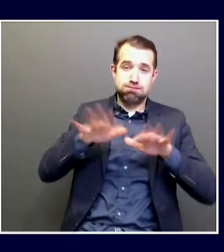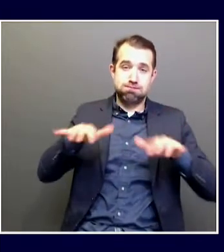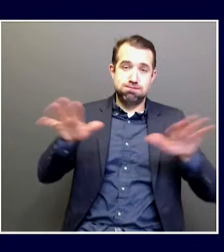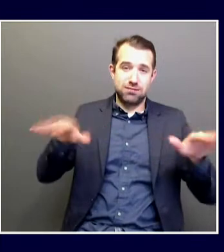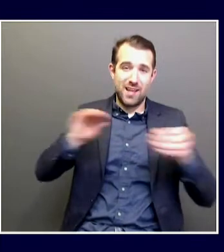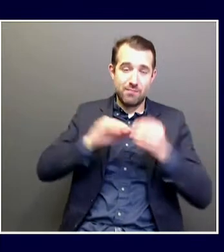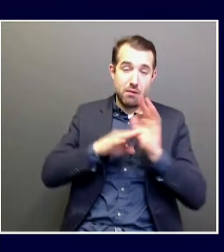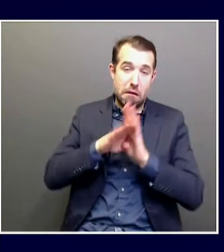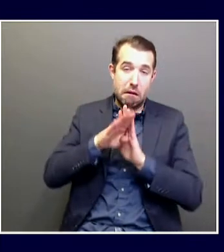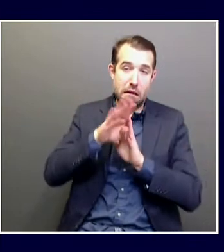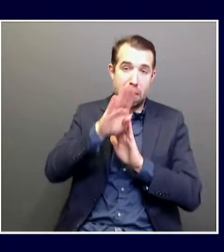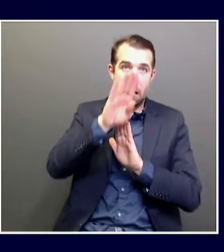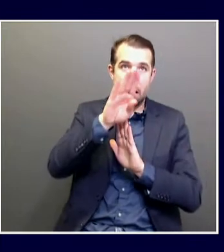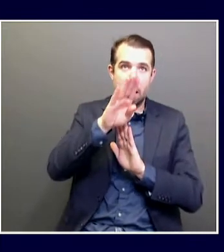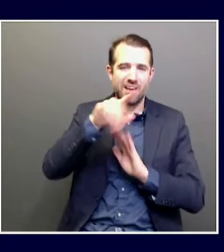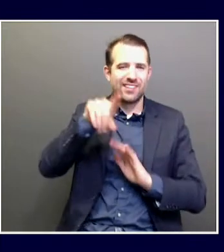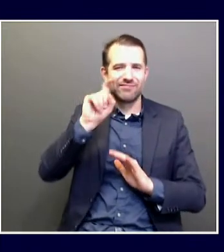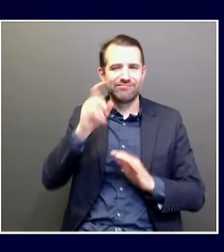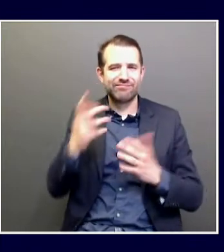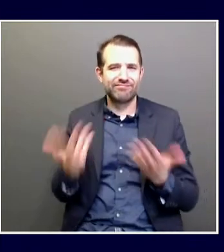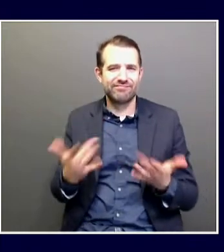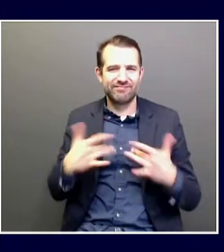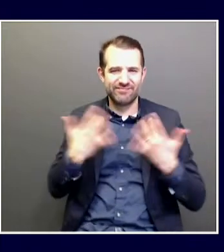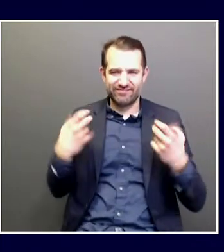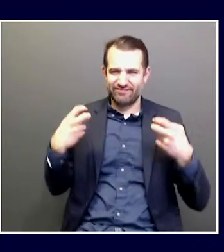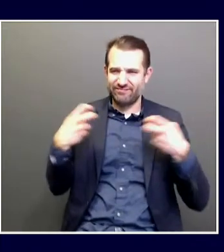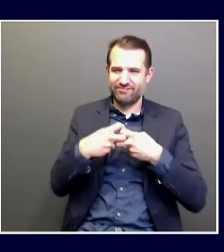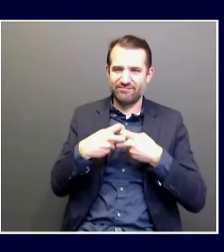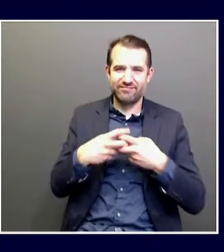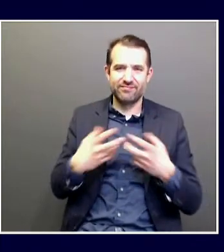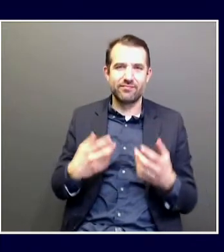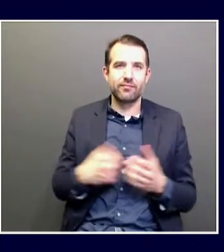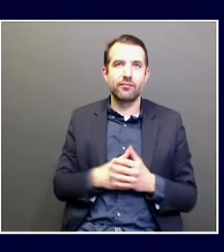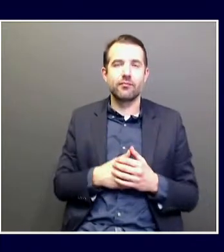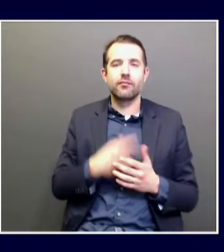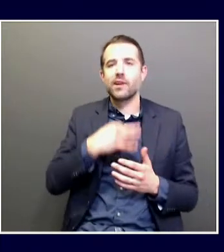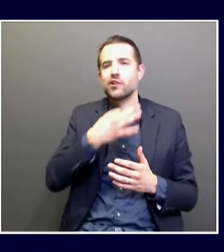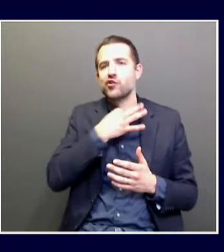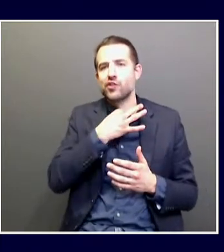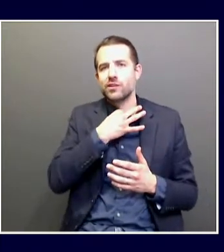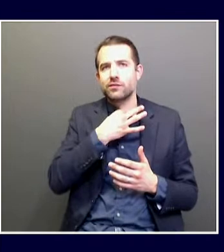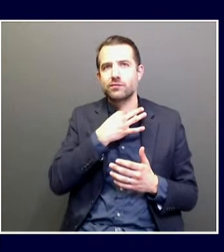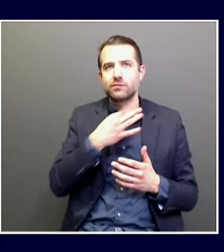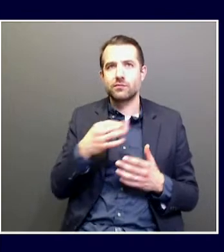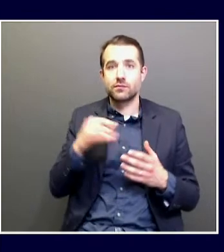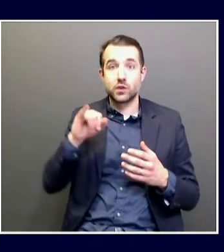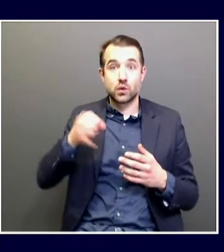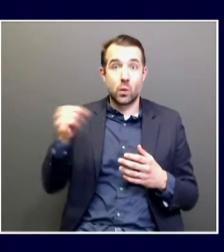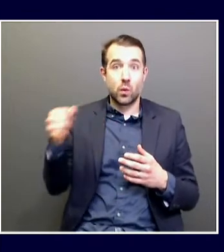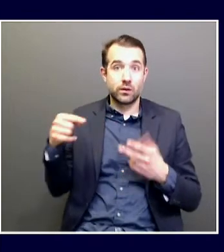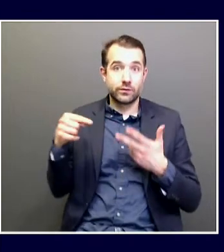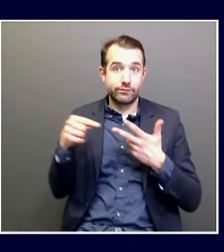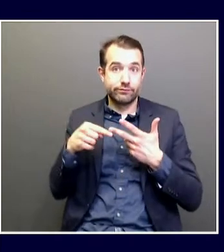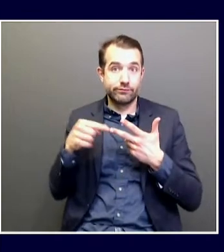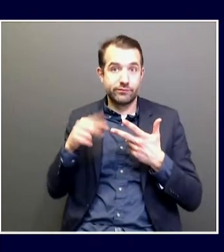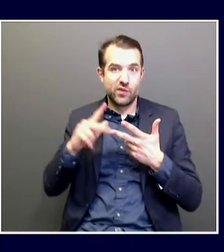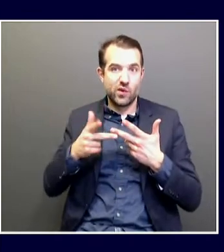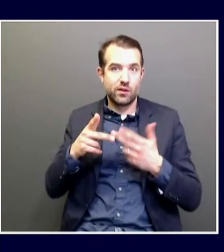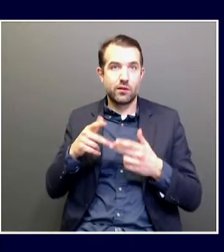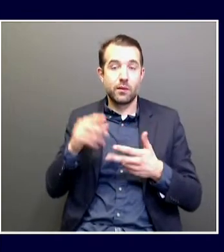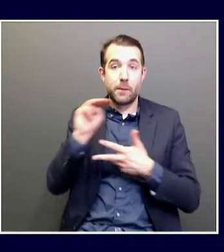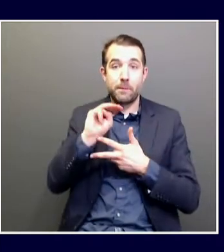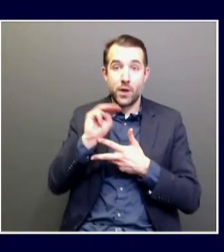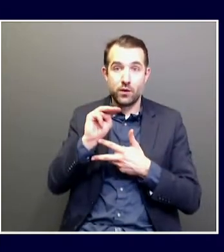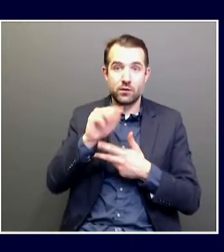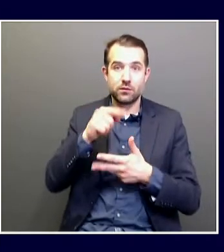correlation between the number of people who've received J&J, Moderna, and Pfizer to date in Maine?